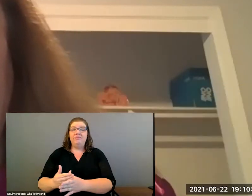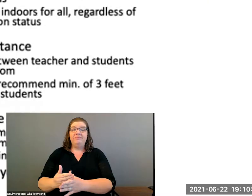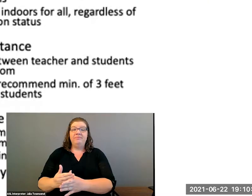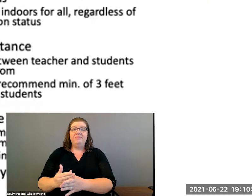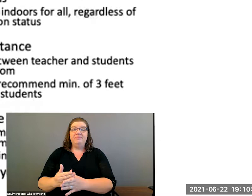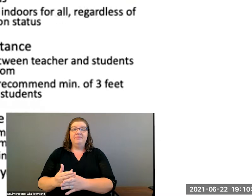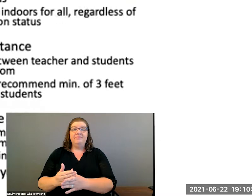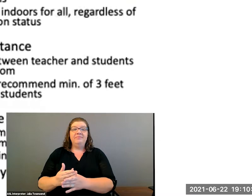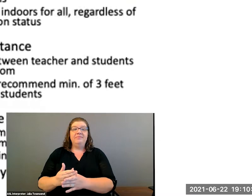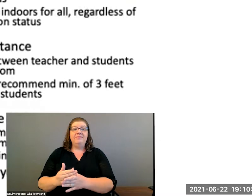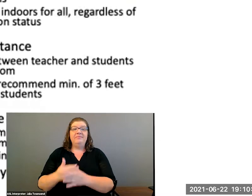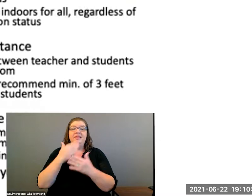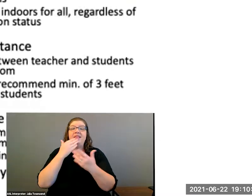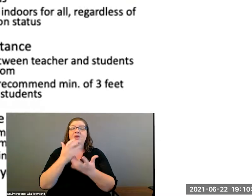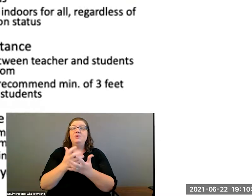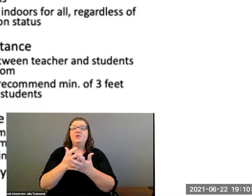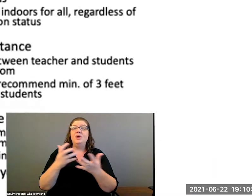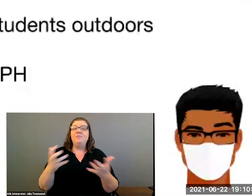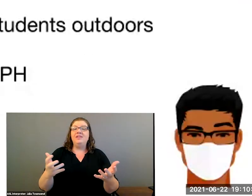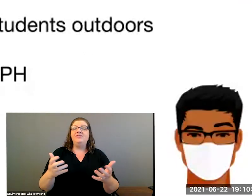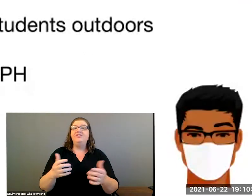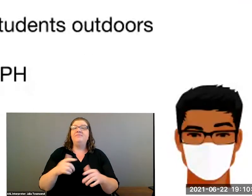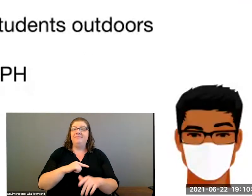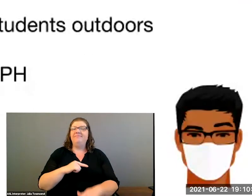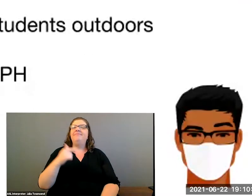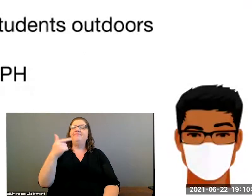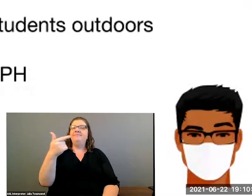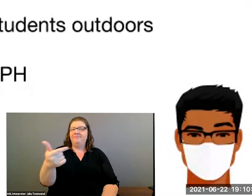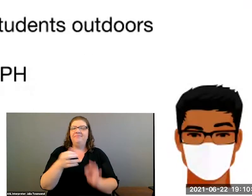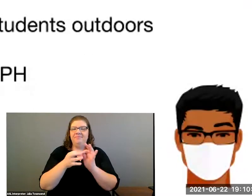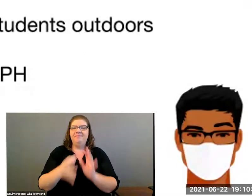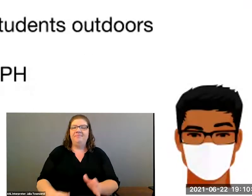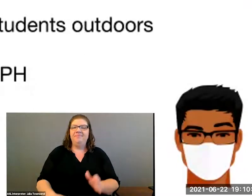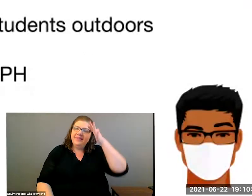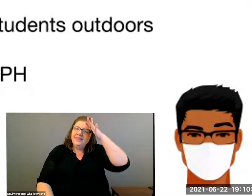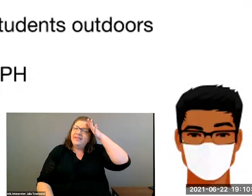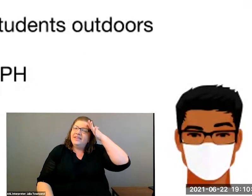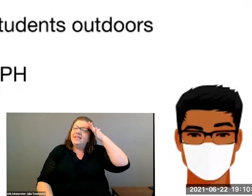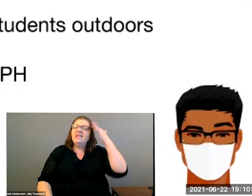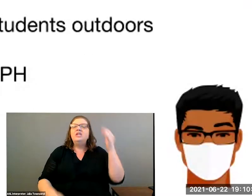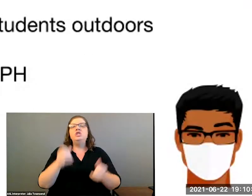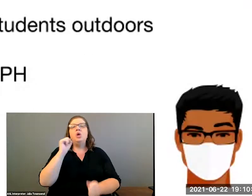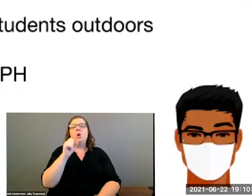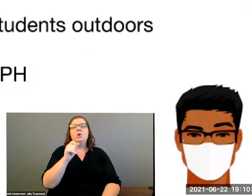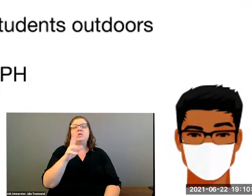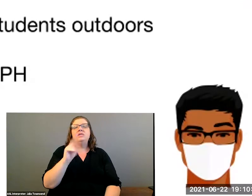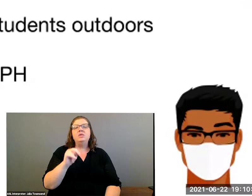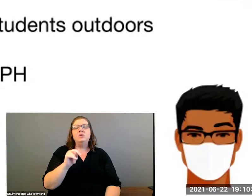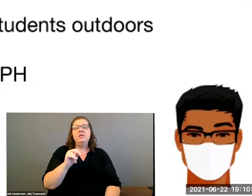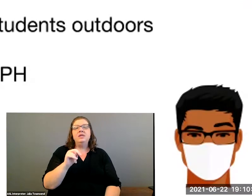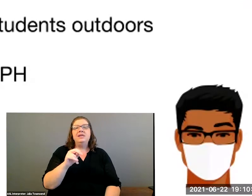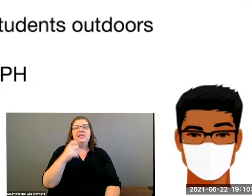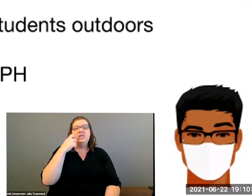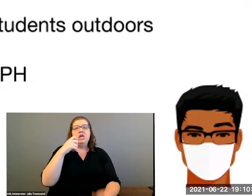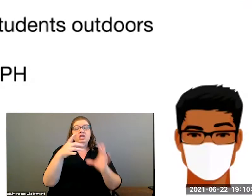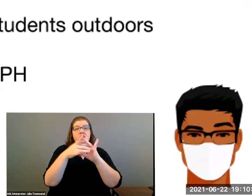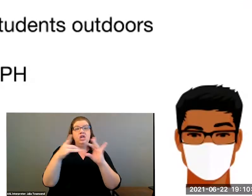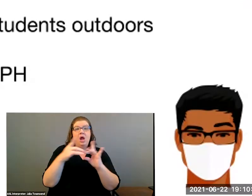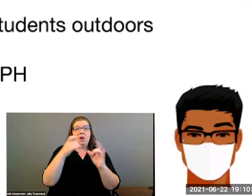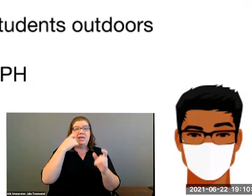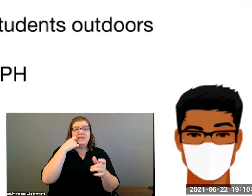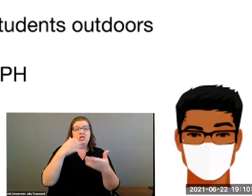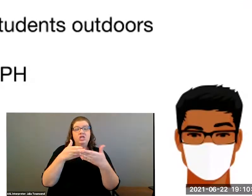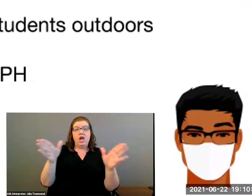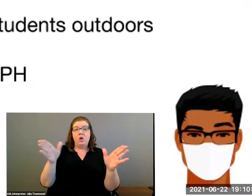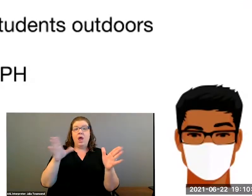Thank you so much, Susan. Next slide, please. So applying what Susan Klein-Rothschild just shared regarding the latest general and